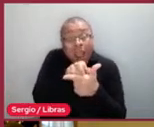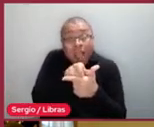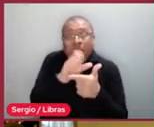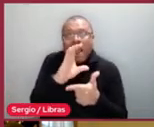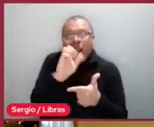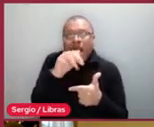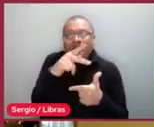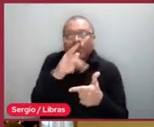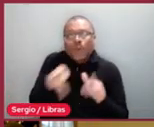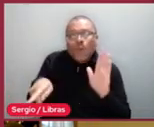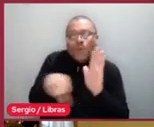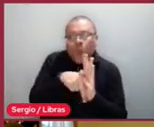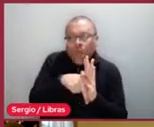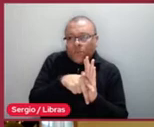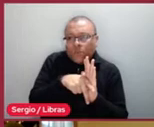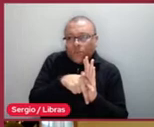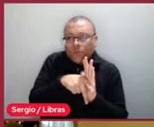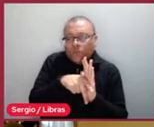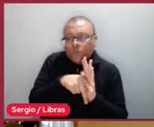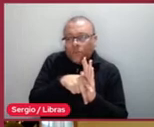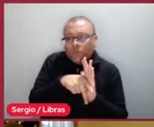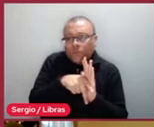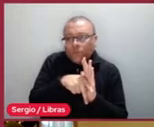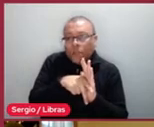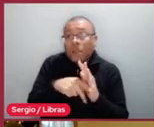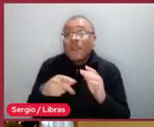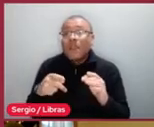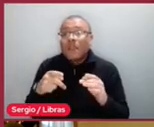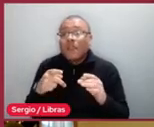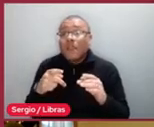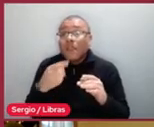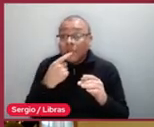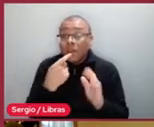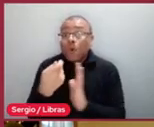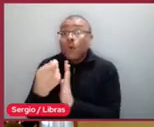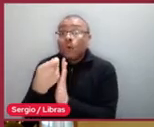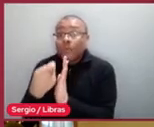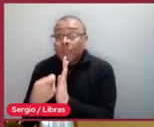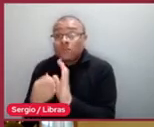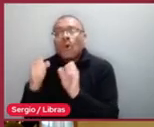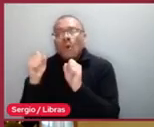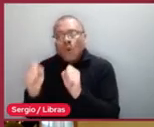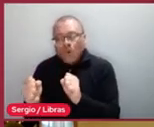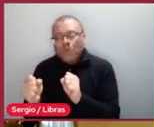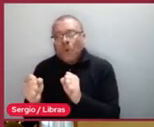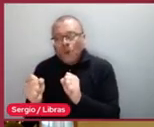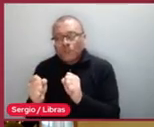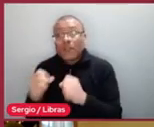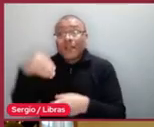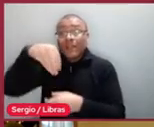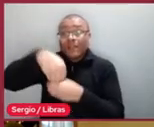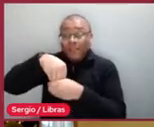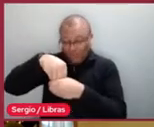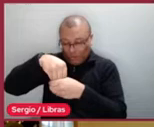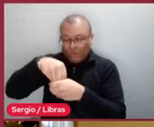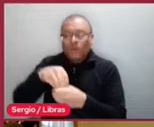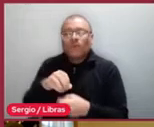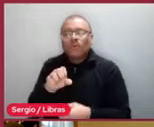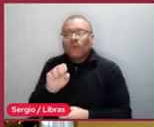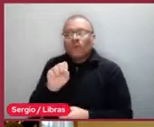so works. And the input type text comes from the type of schema that we are